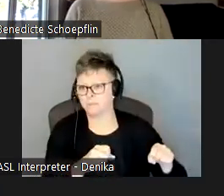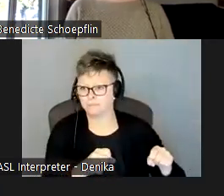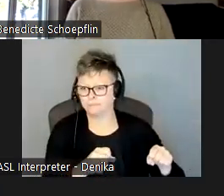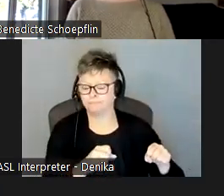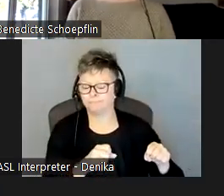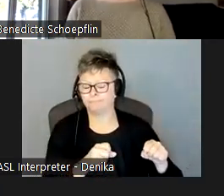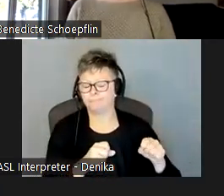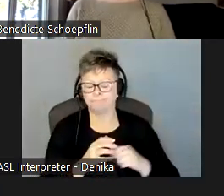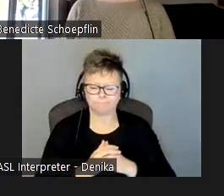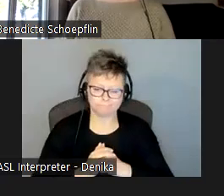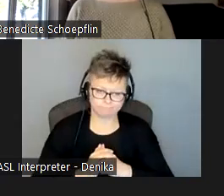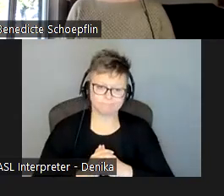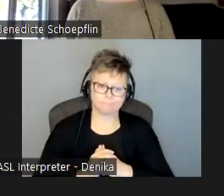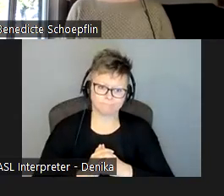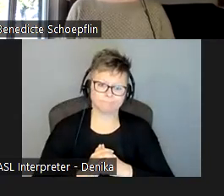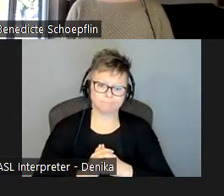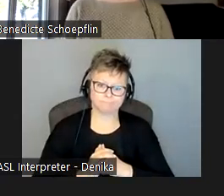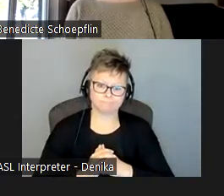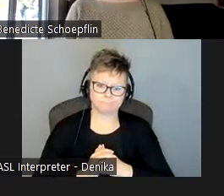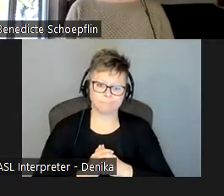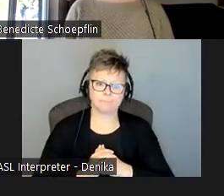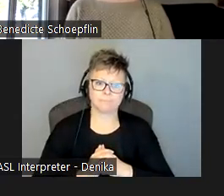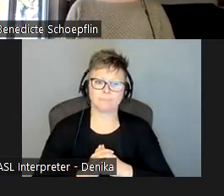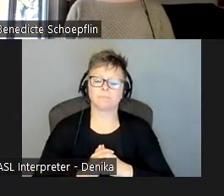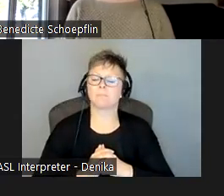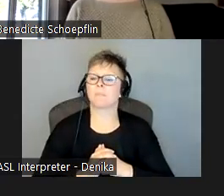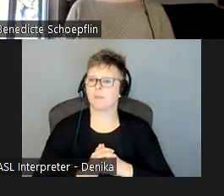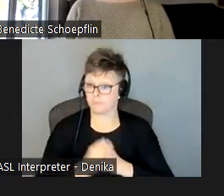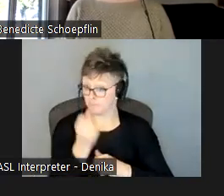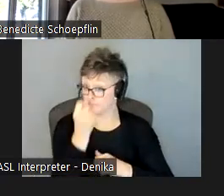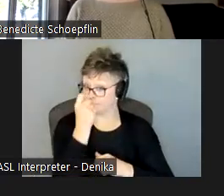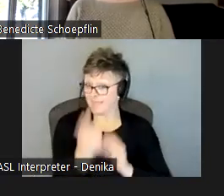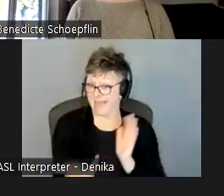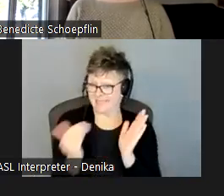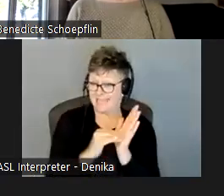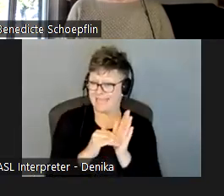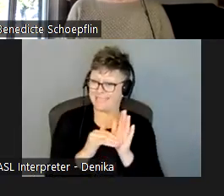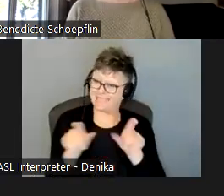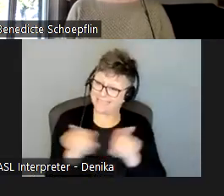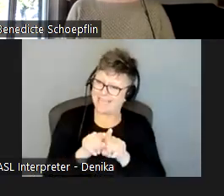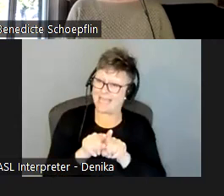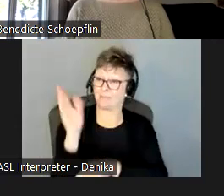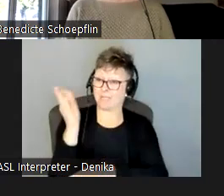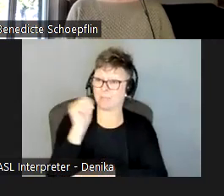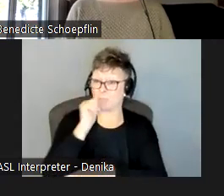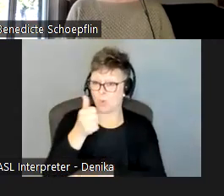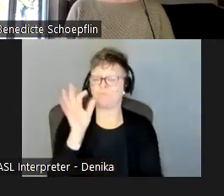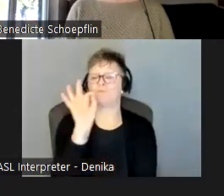unfortunate positions. Just in follow-up, we are doing the same presentation tomorrow in French. Stephanie will